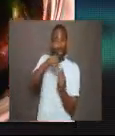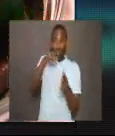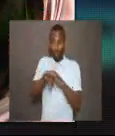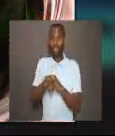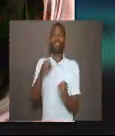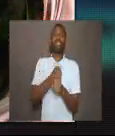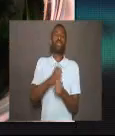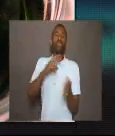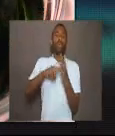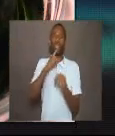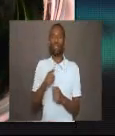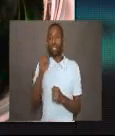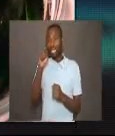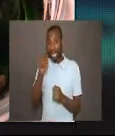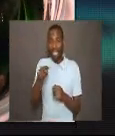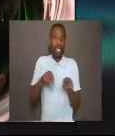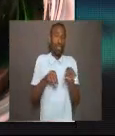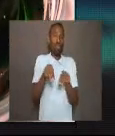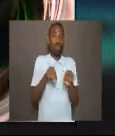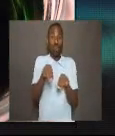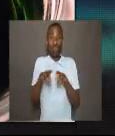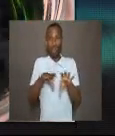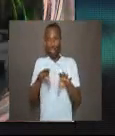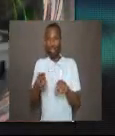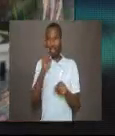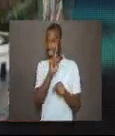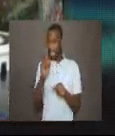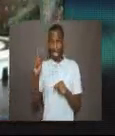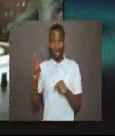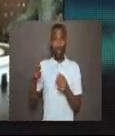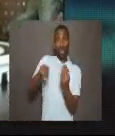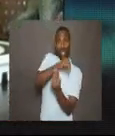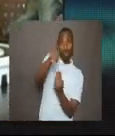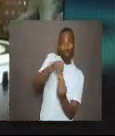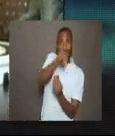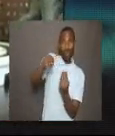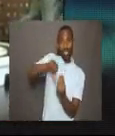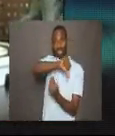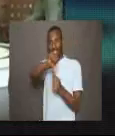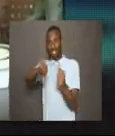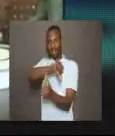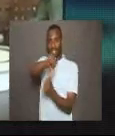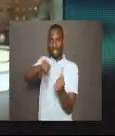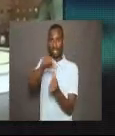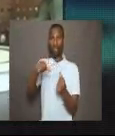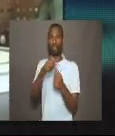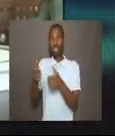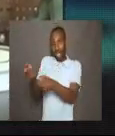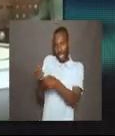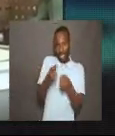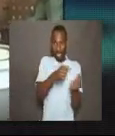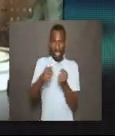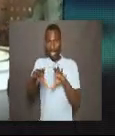apart against their intermolecular attraction, and the substance